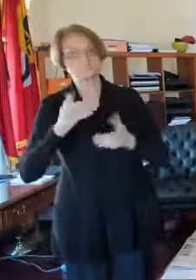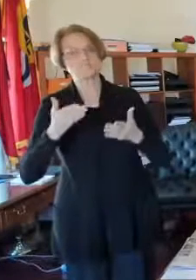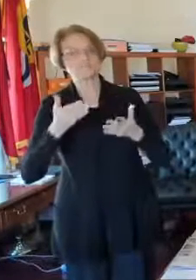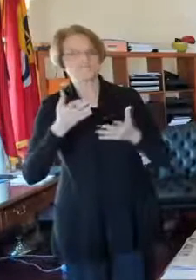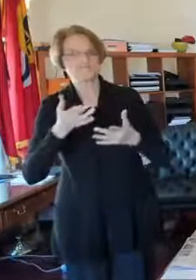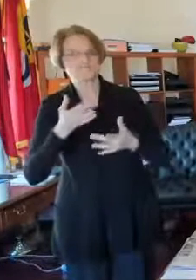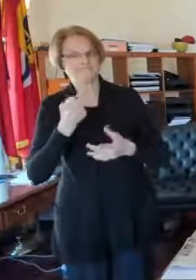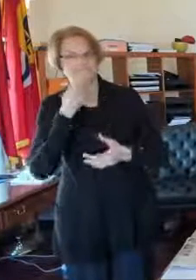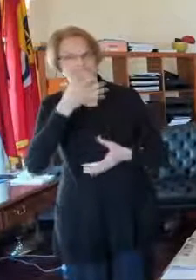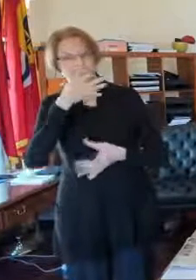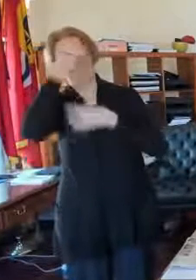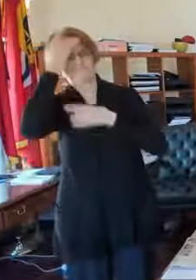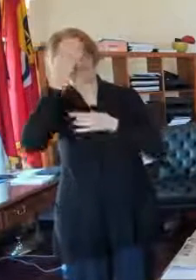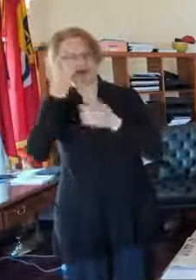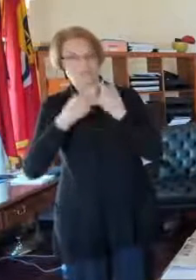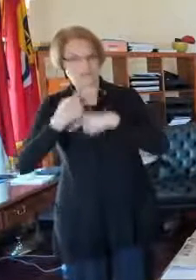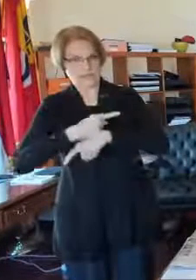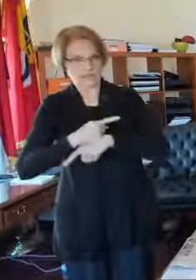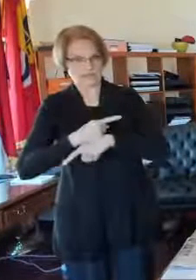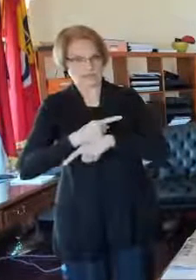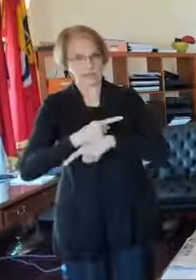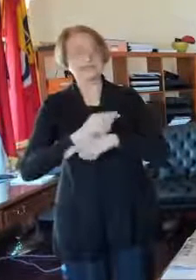of St. Louis.